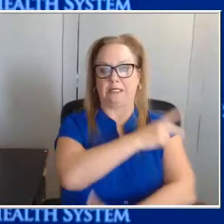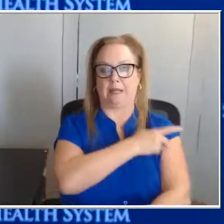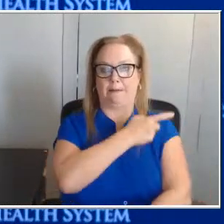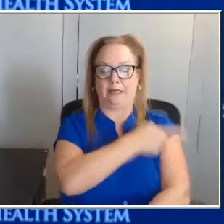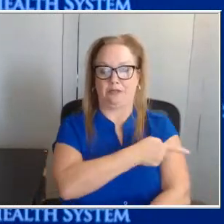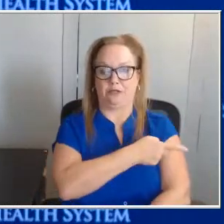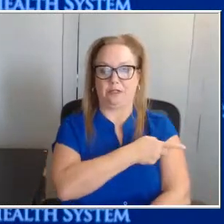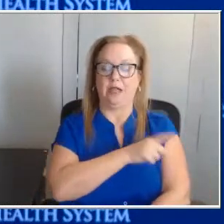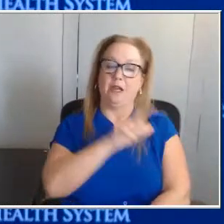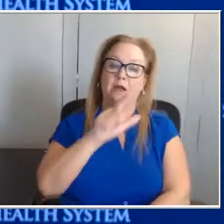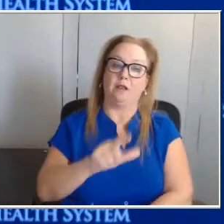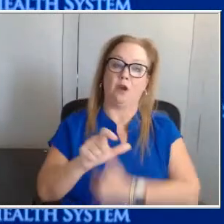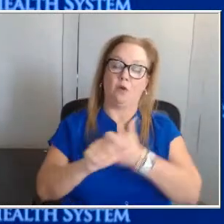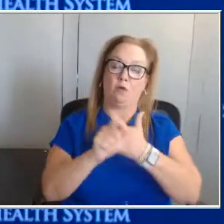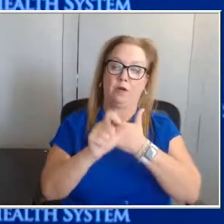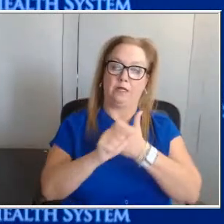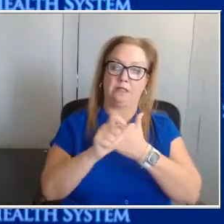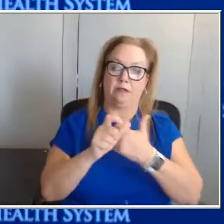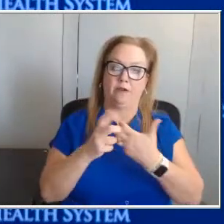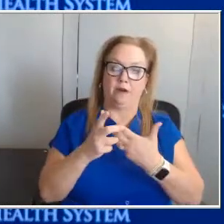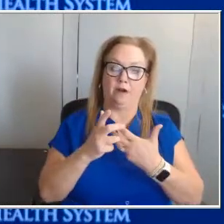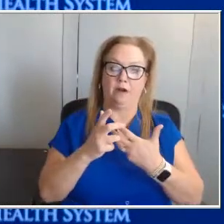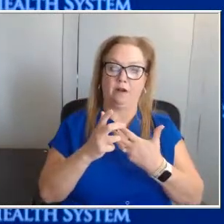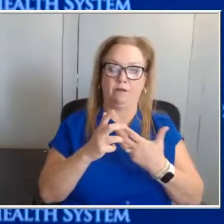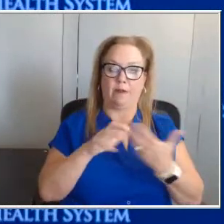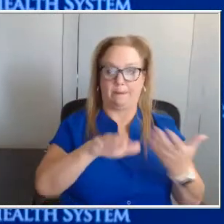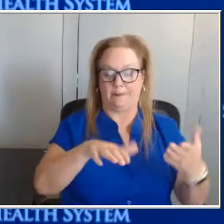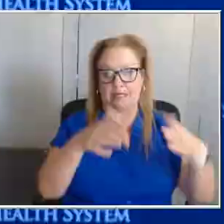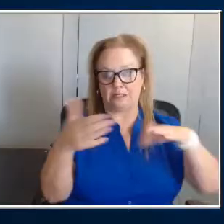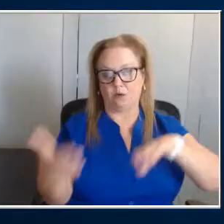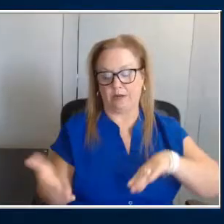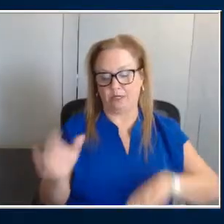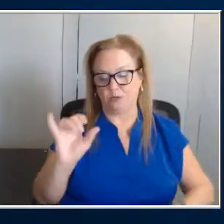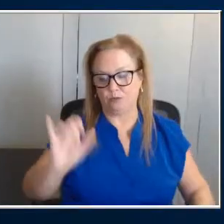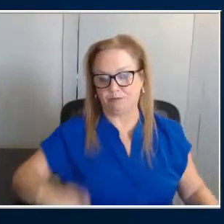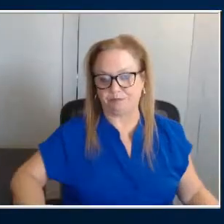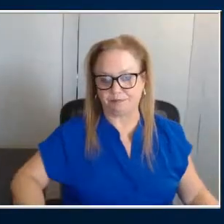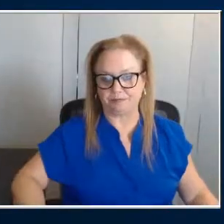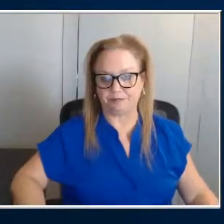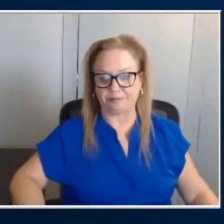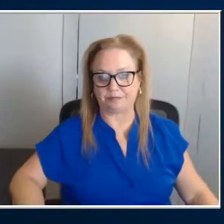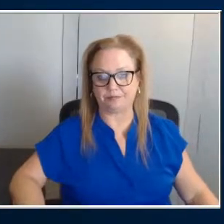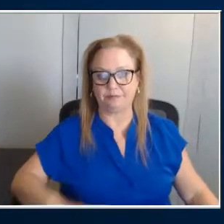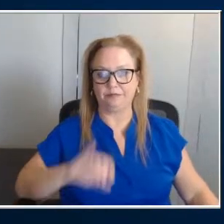low risk that have already unfortunately passed away from the disease as well. Jill Chadwick.